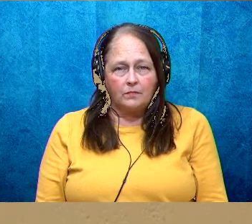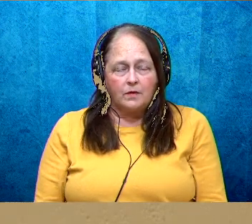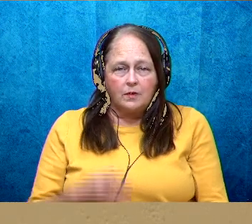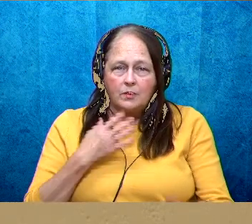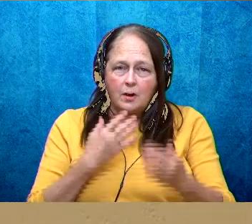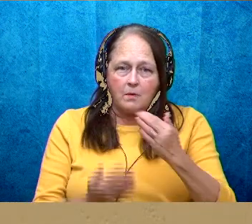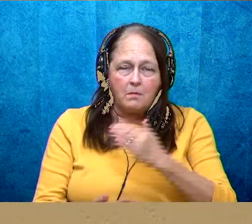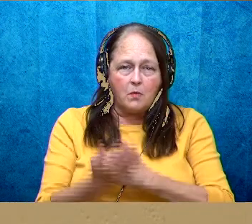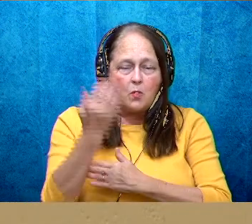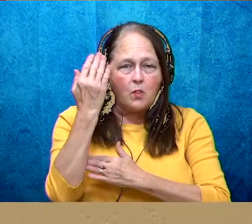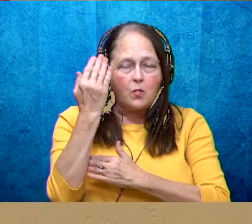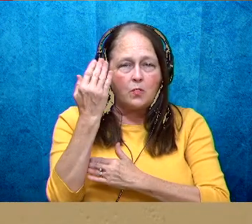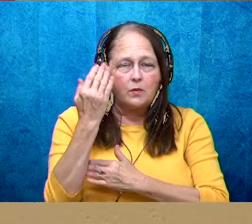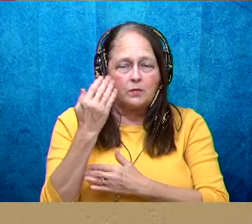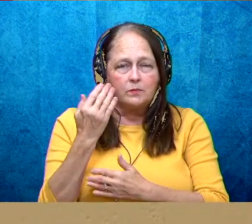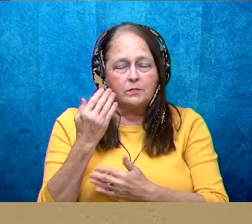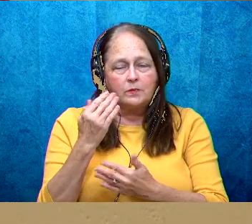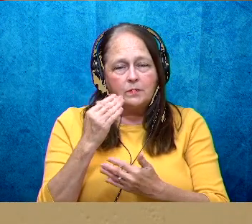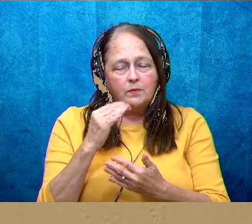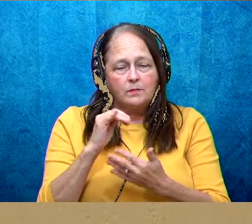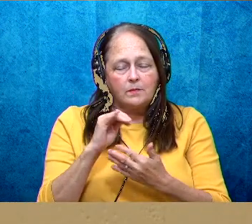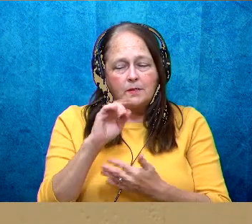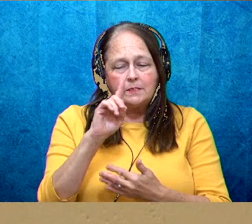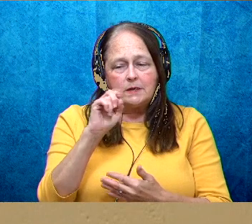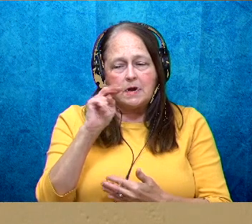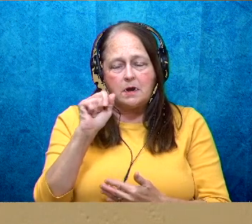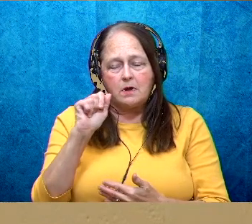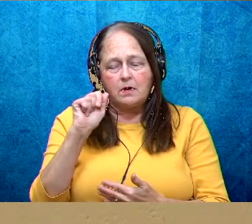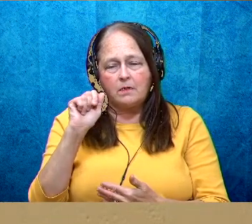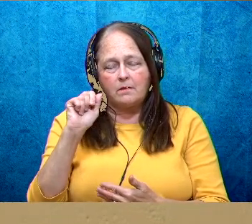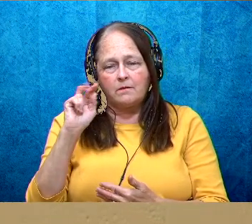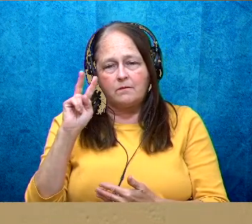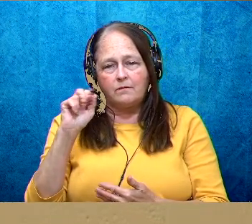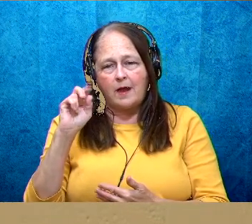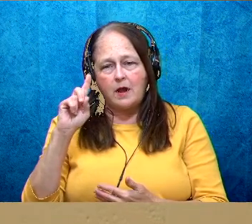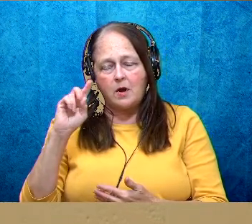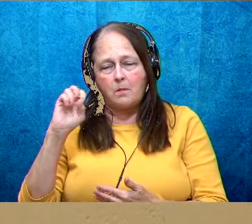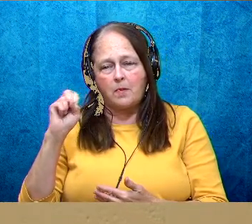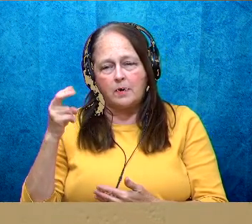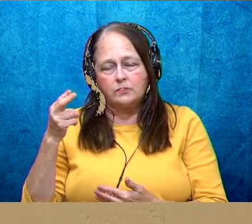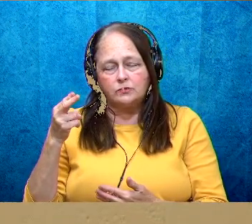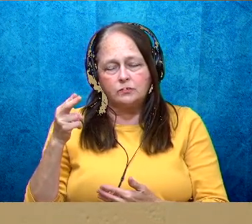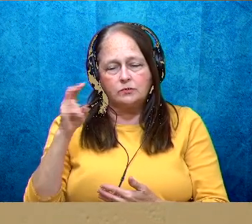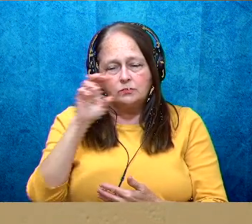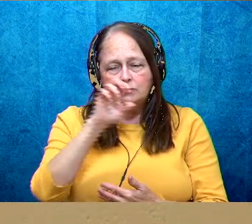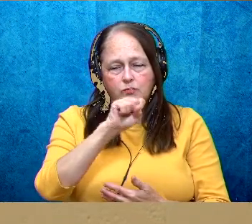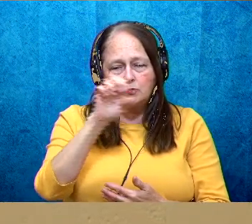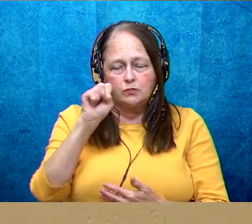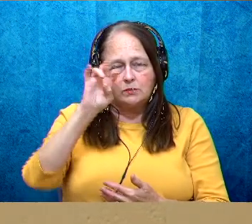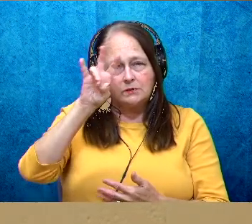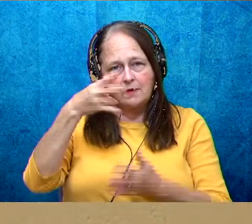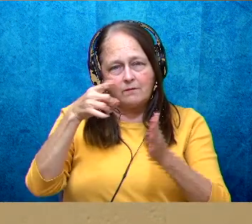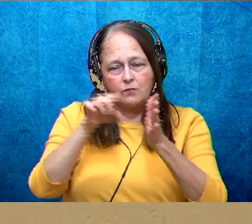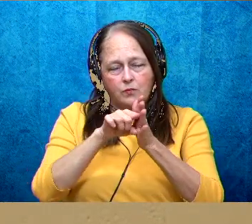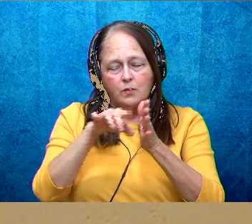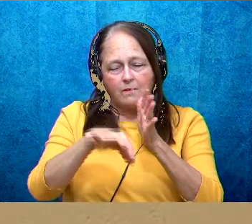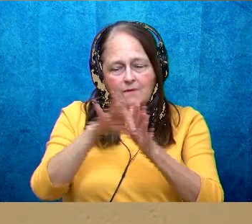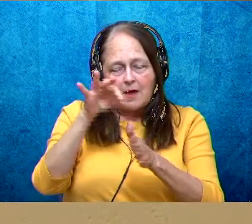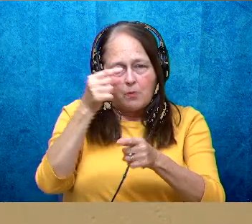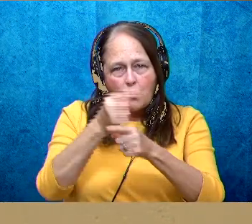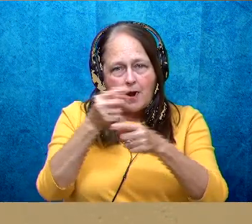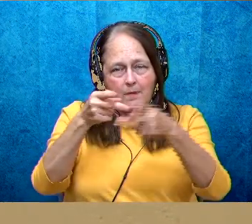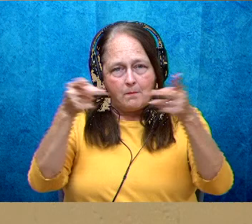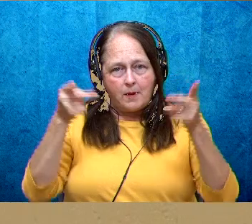Good morning. I'm Dina Vandenbosch, and this is 7th grade social studies. If you're a 7th grader, then you have found the right